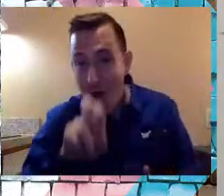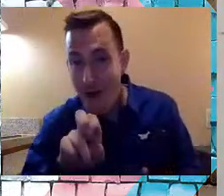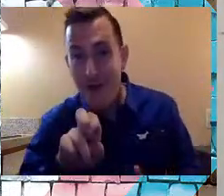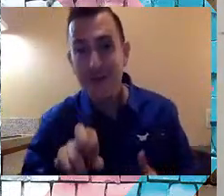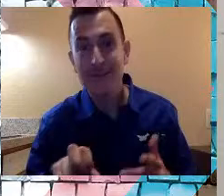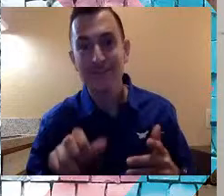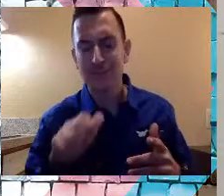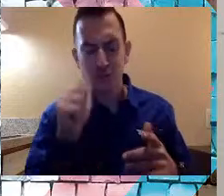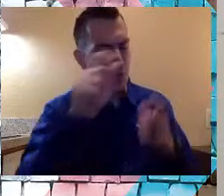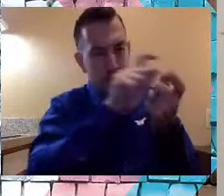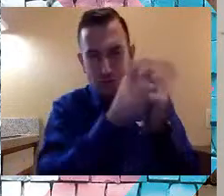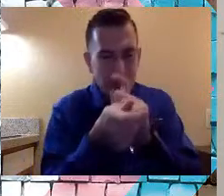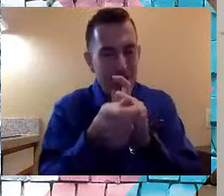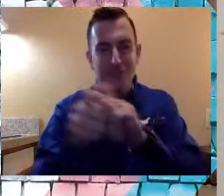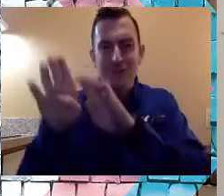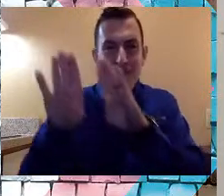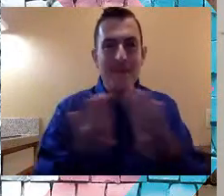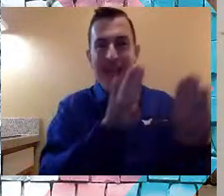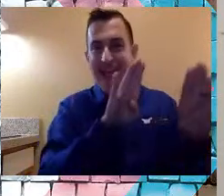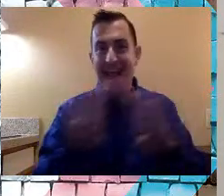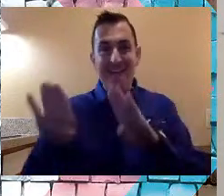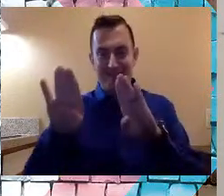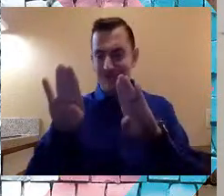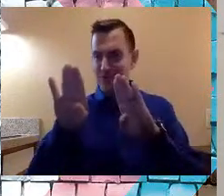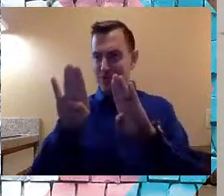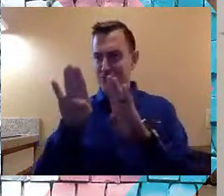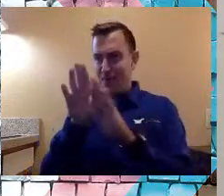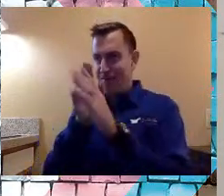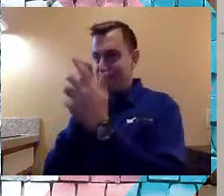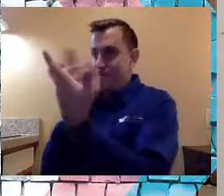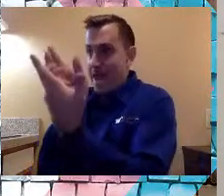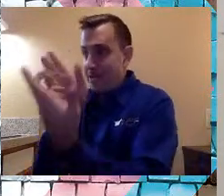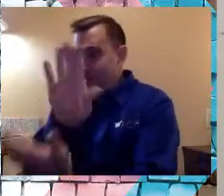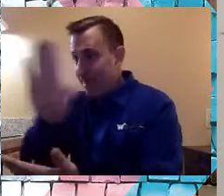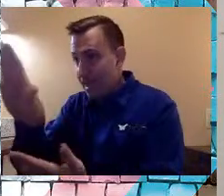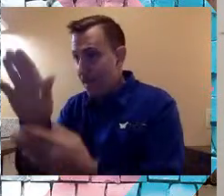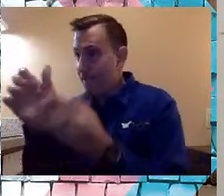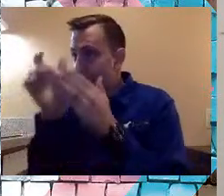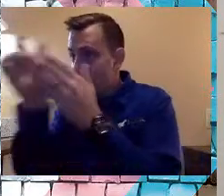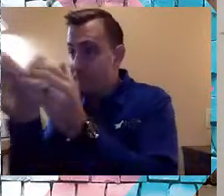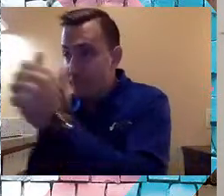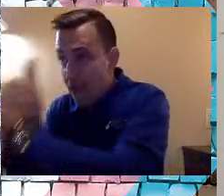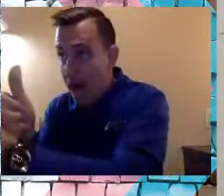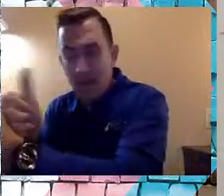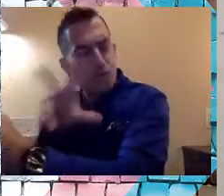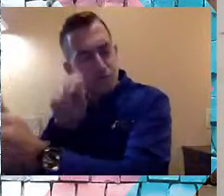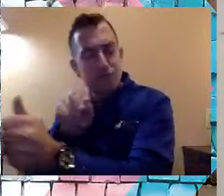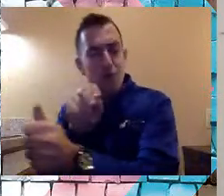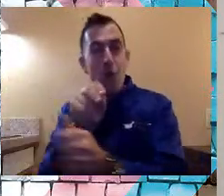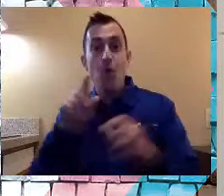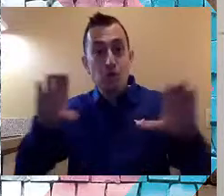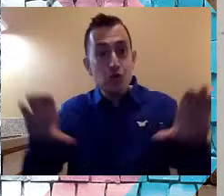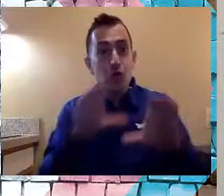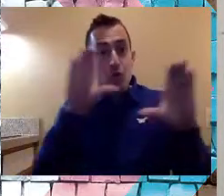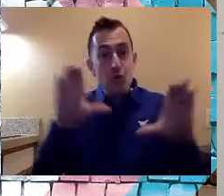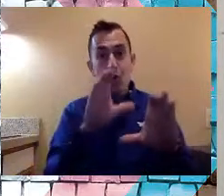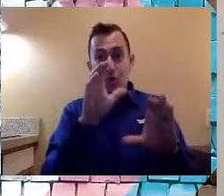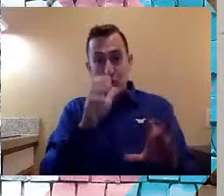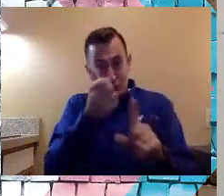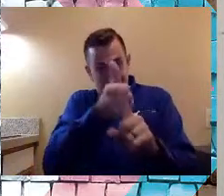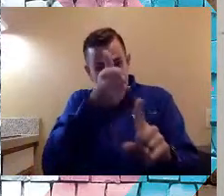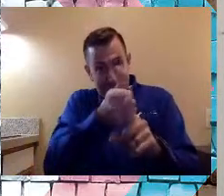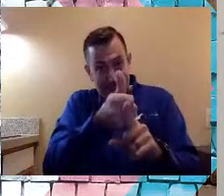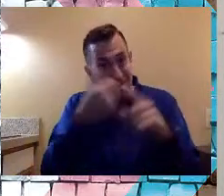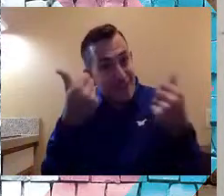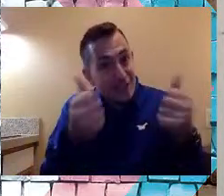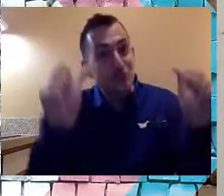how you act just to be like the rest. Believe in yourself and the things you do best. Look, she's hanging upside